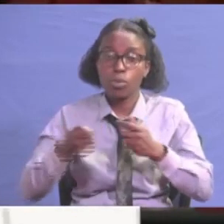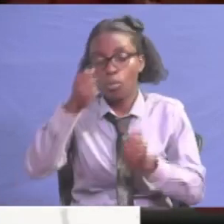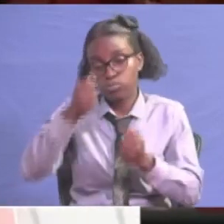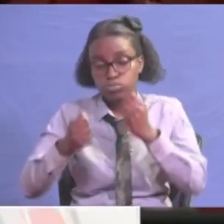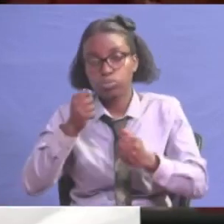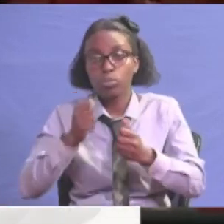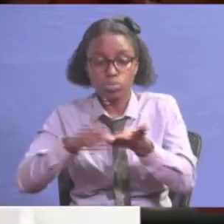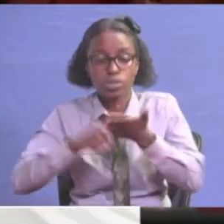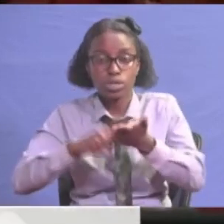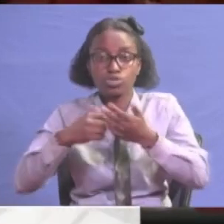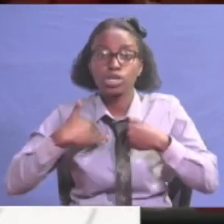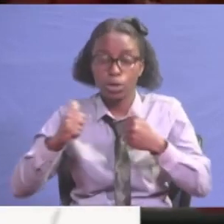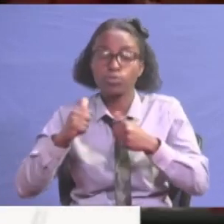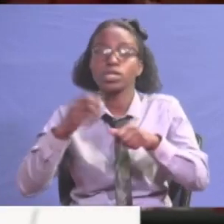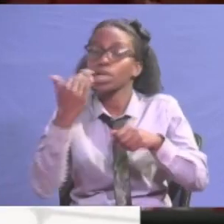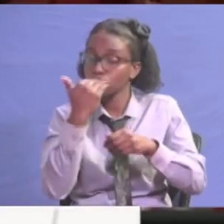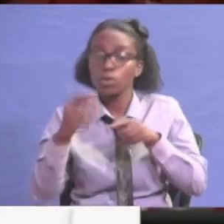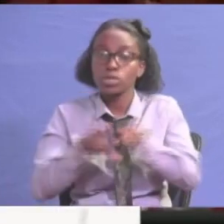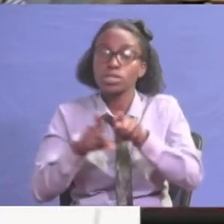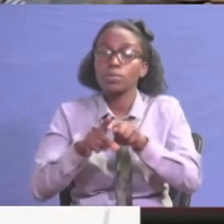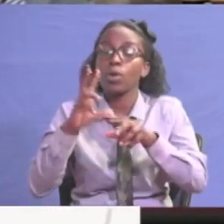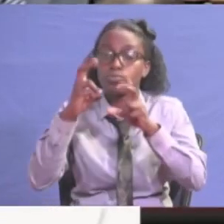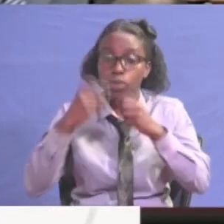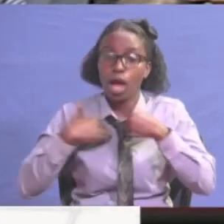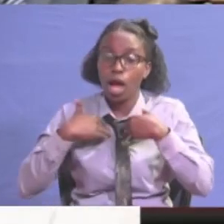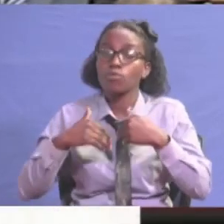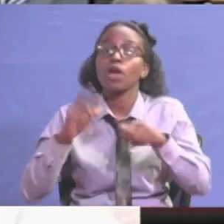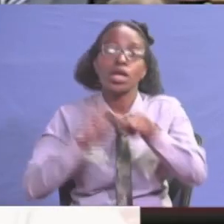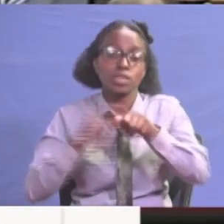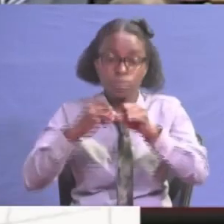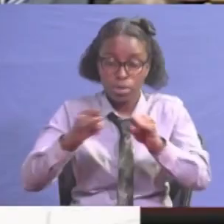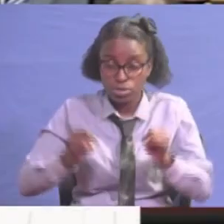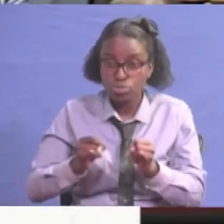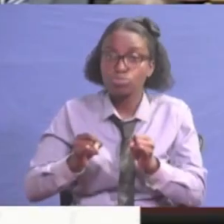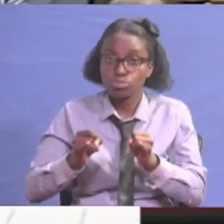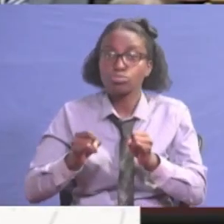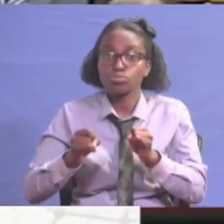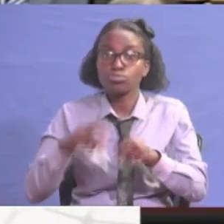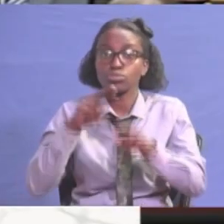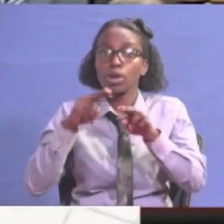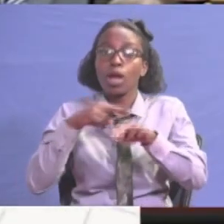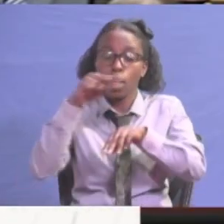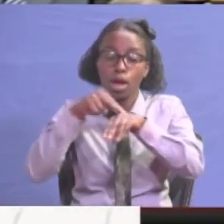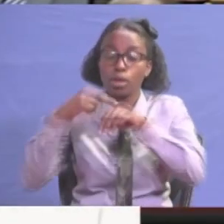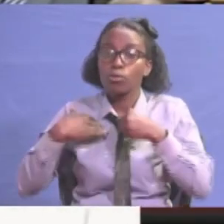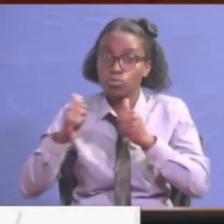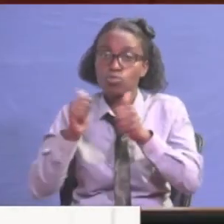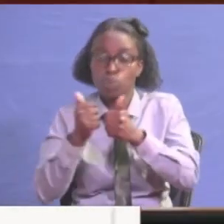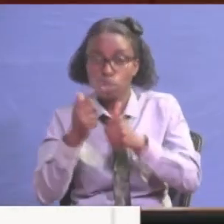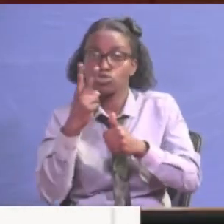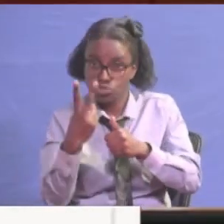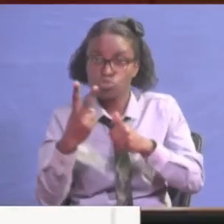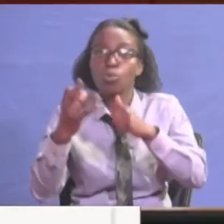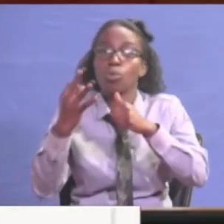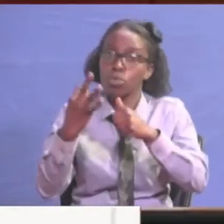determine Gachagua's fate. For the motion to pass at the National Assembly, it must be supported by 2/3 of the House, which is 233